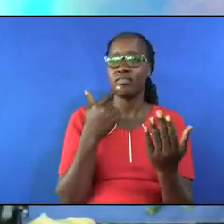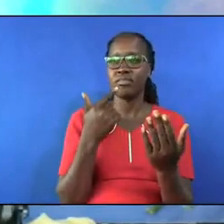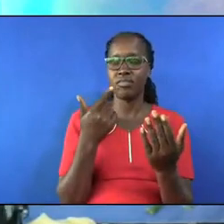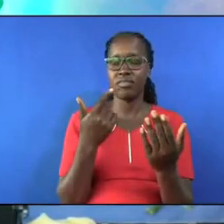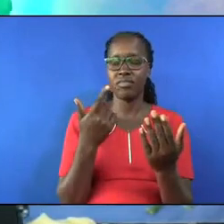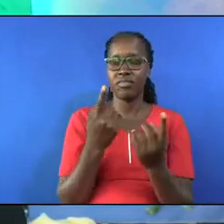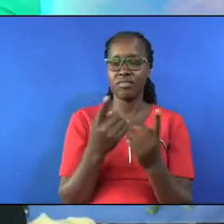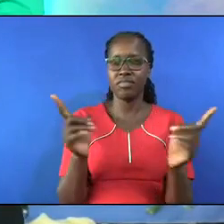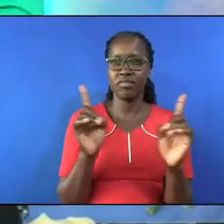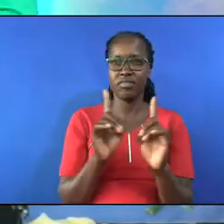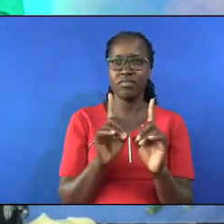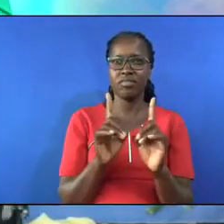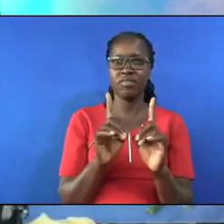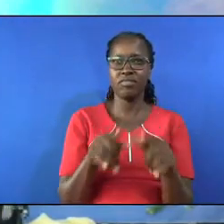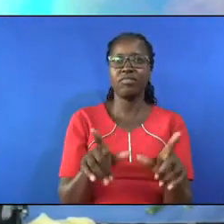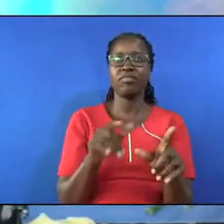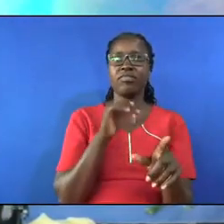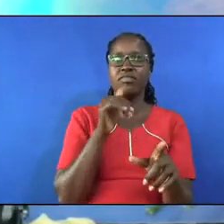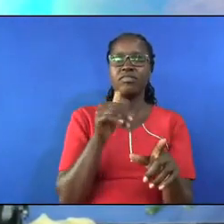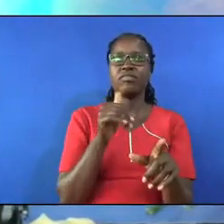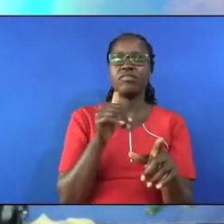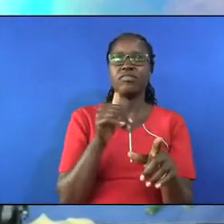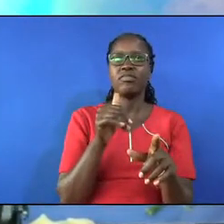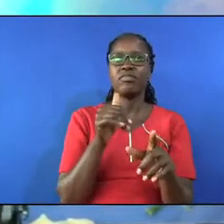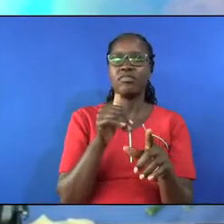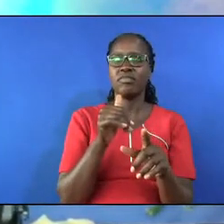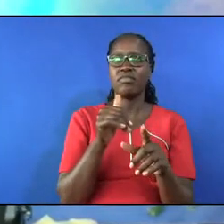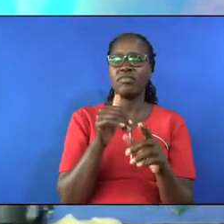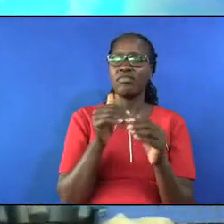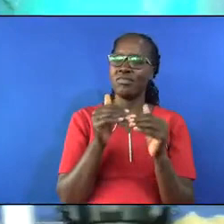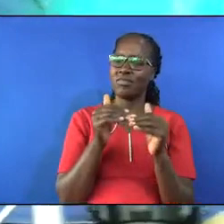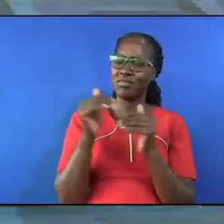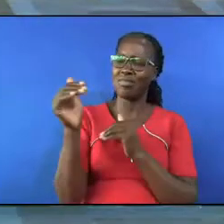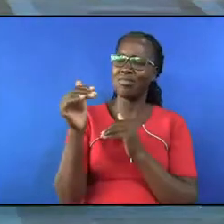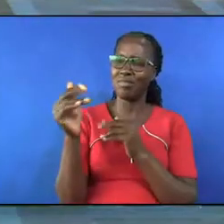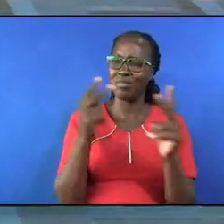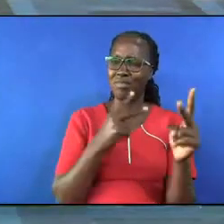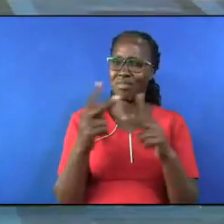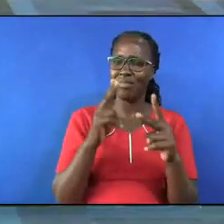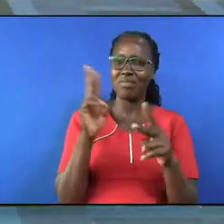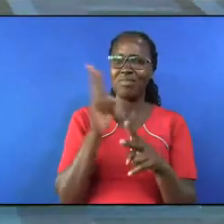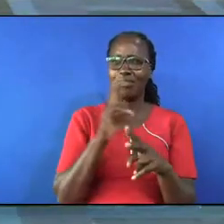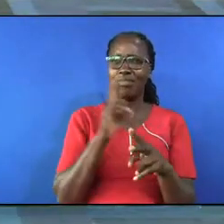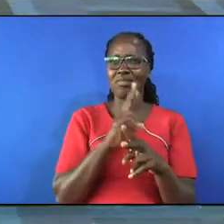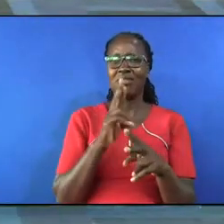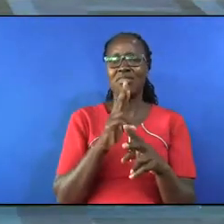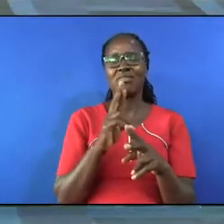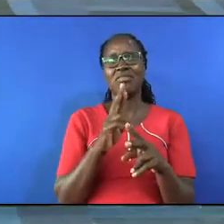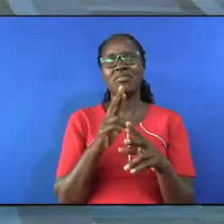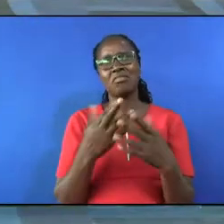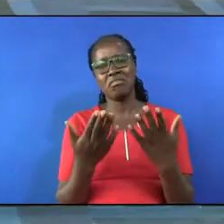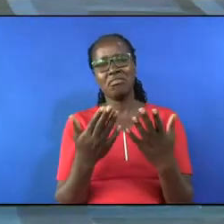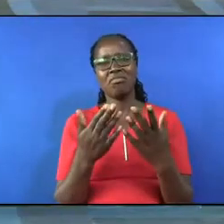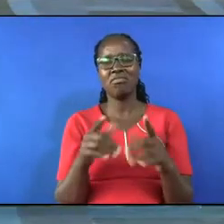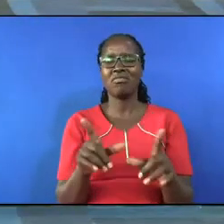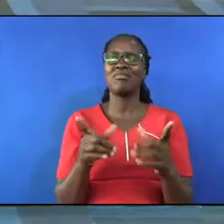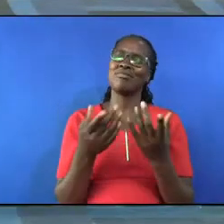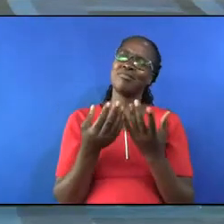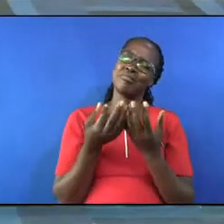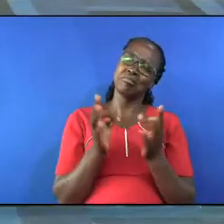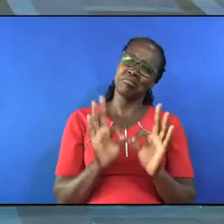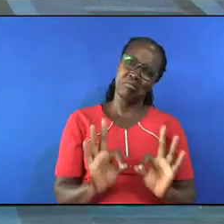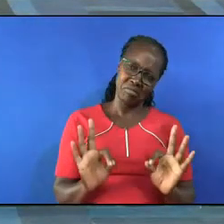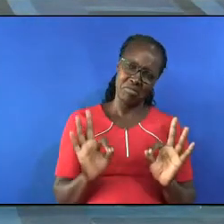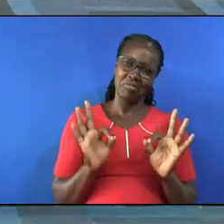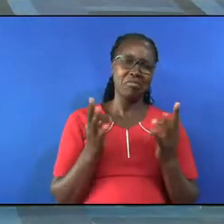us is that let us not be extreme with our children, too harsh on them, and at the same time, let us not let them go and